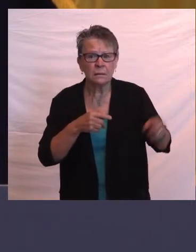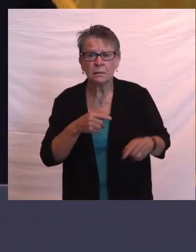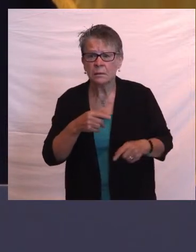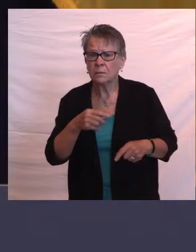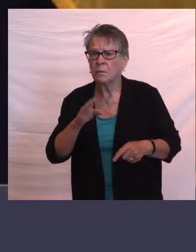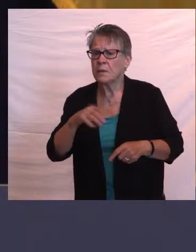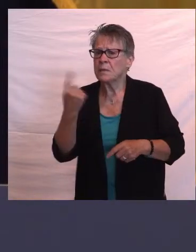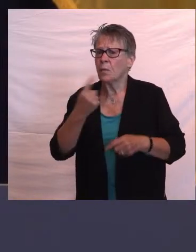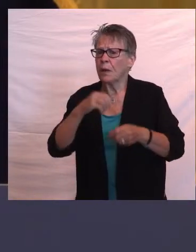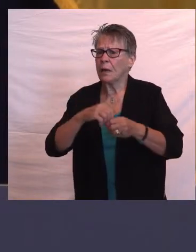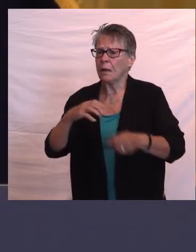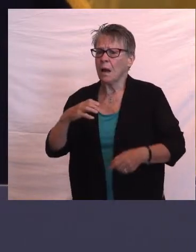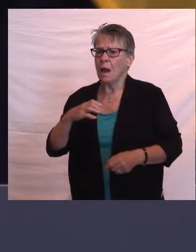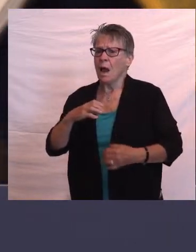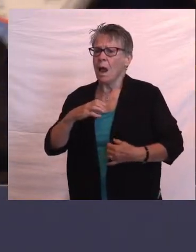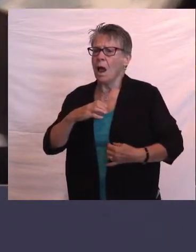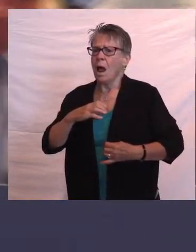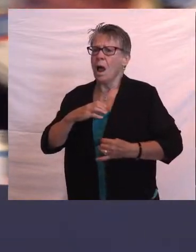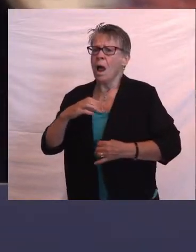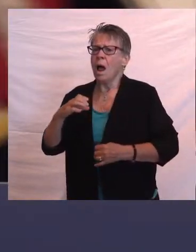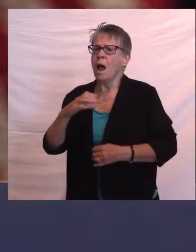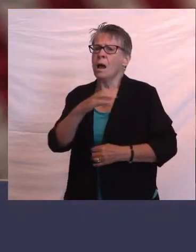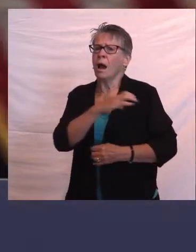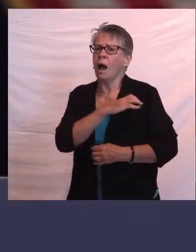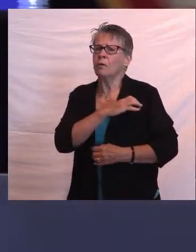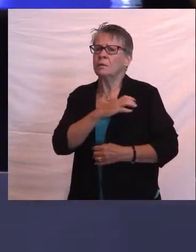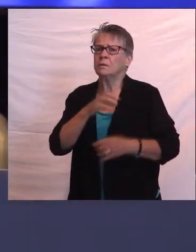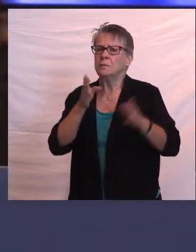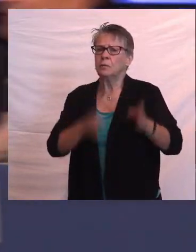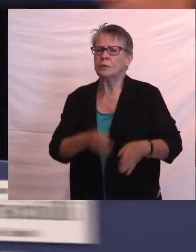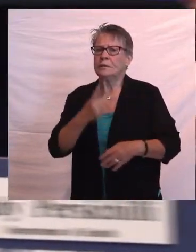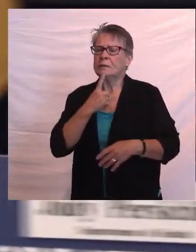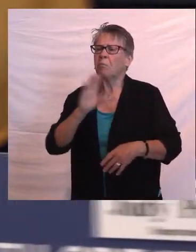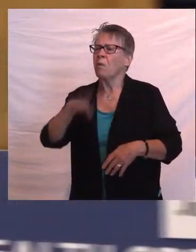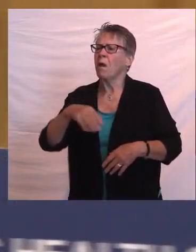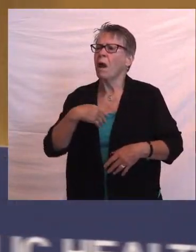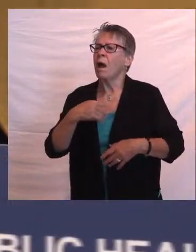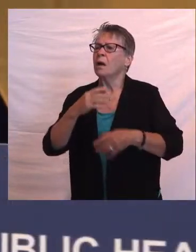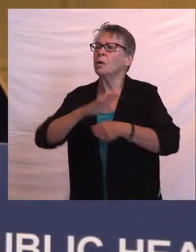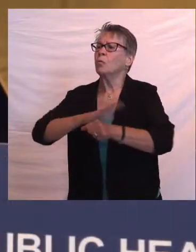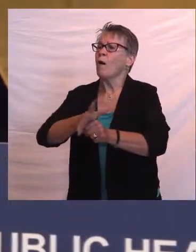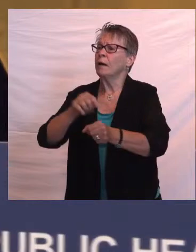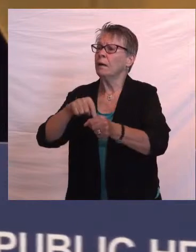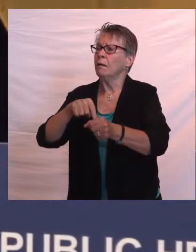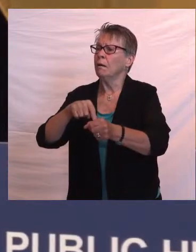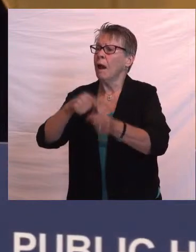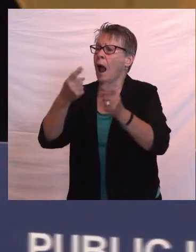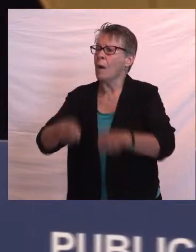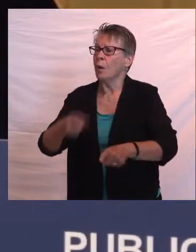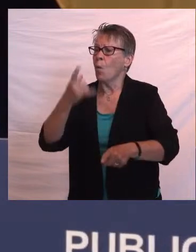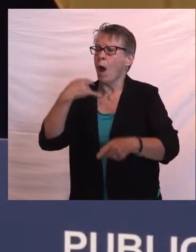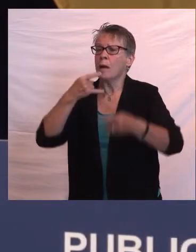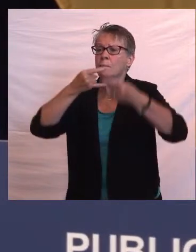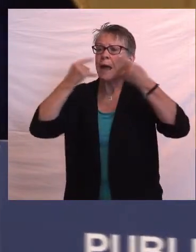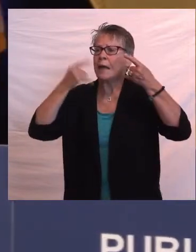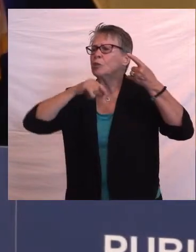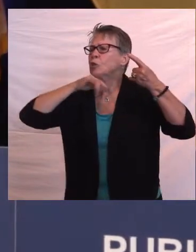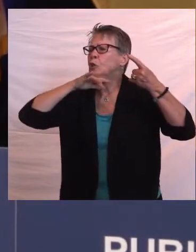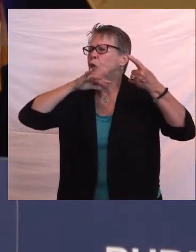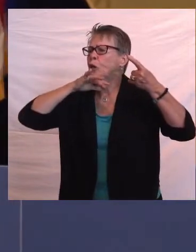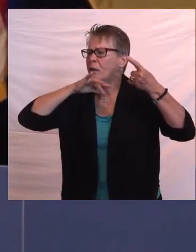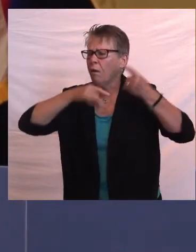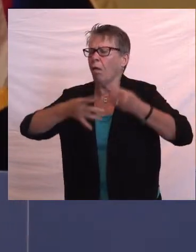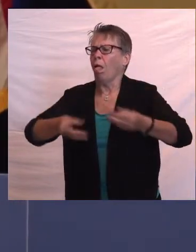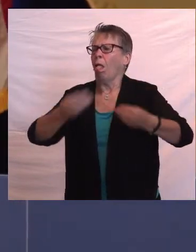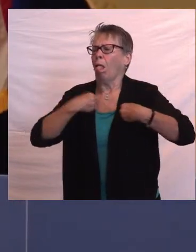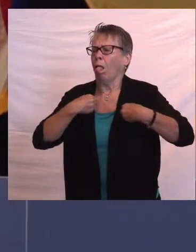ago because of bacteria on their mask. Please, nice to have you with us. Thank you, Governor. First, just to take a step back, when CDC